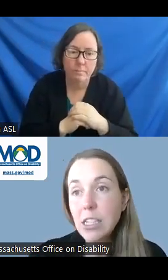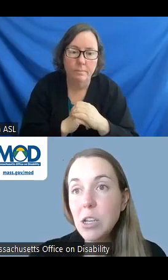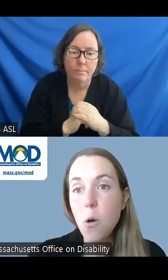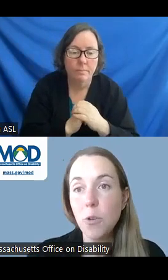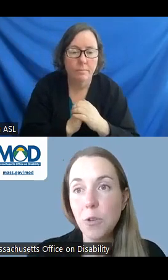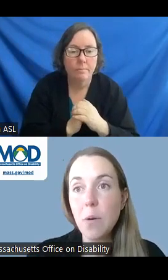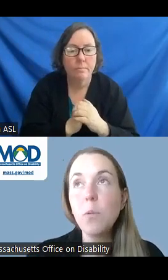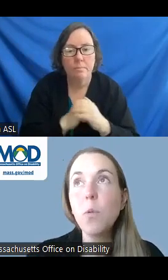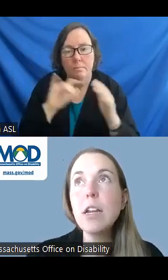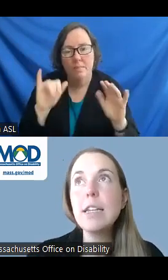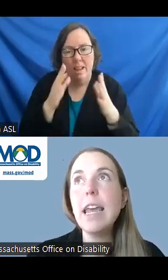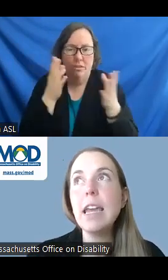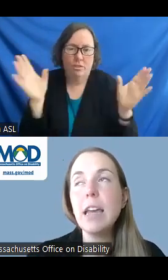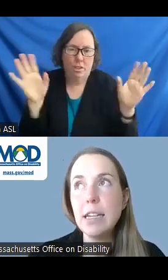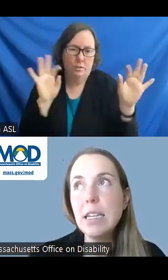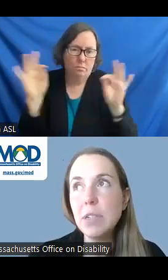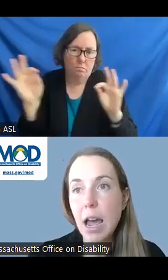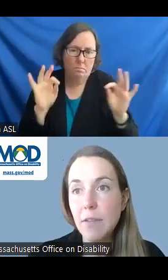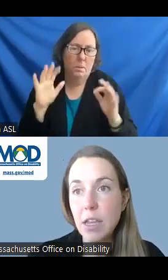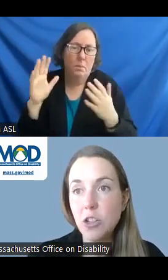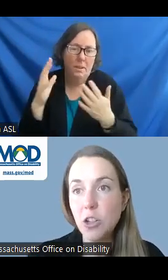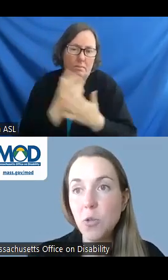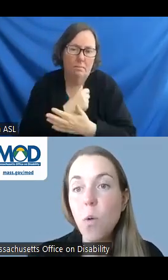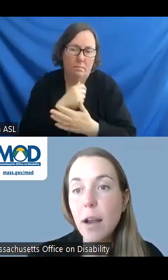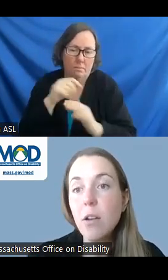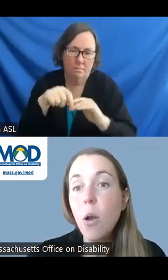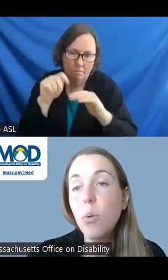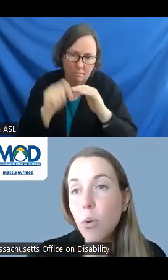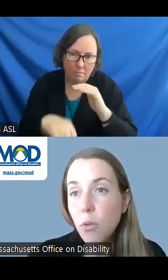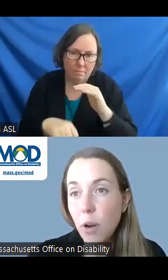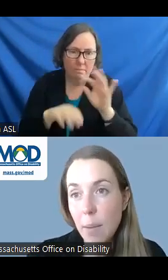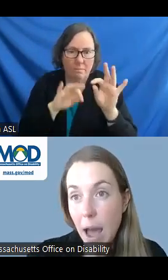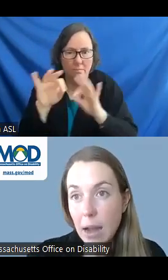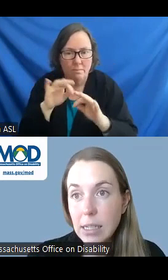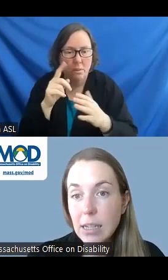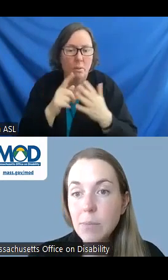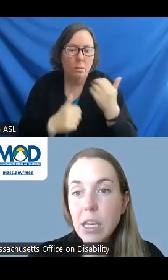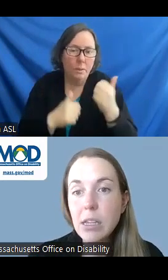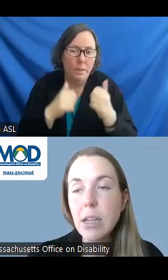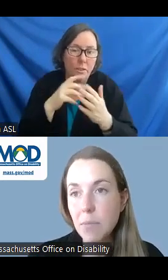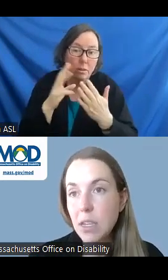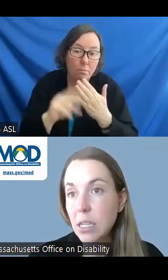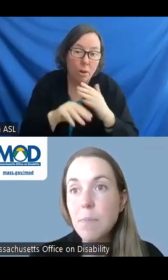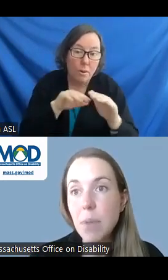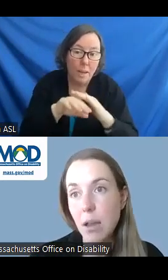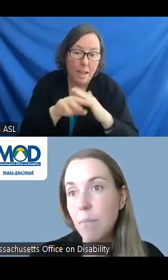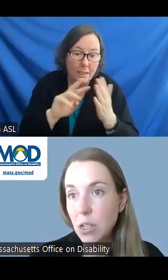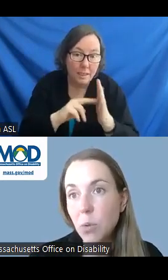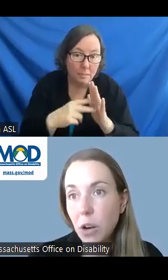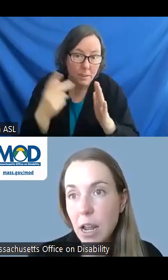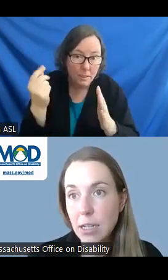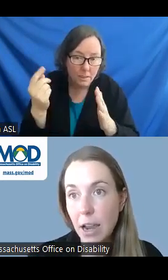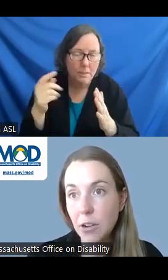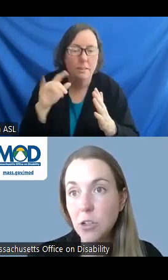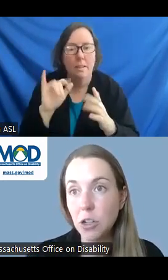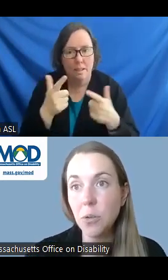So that's the overview, and we're going to take a deep dive into what program access means. This is a big